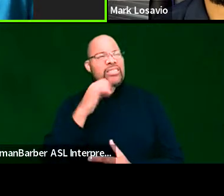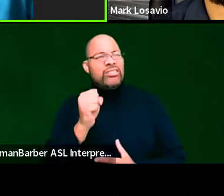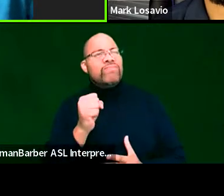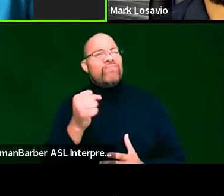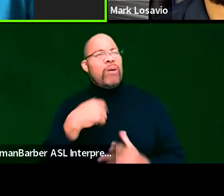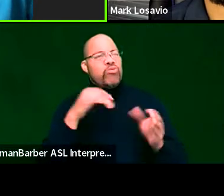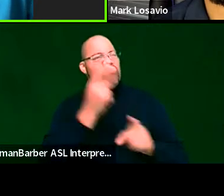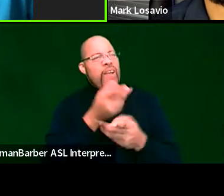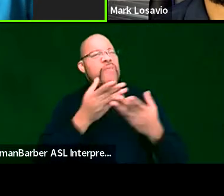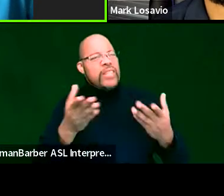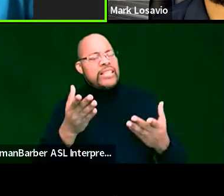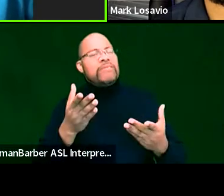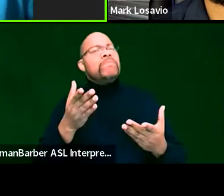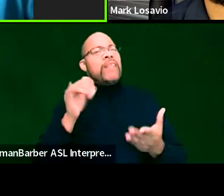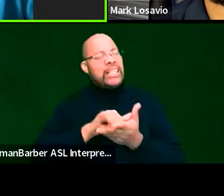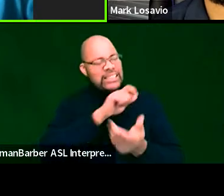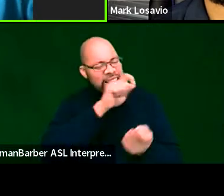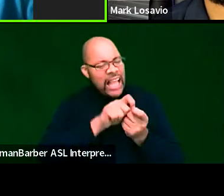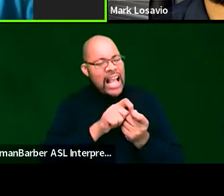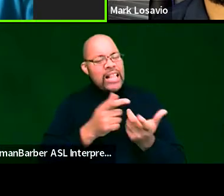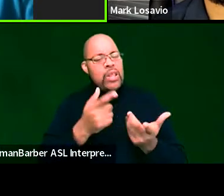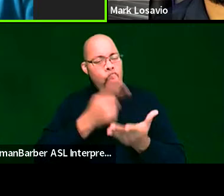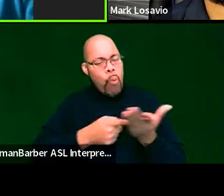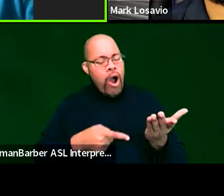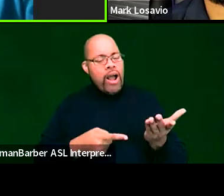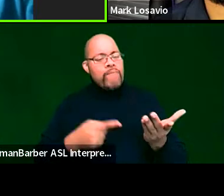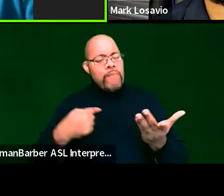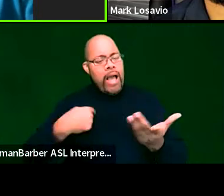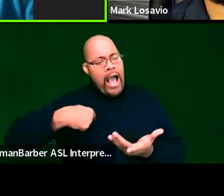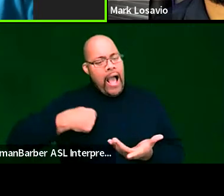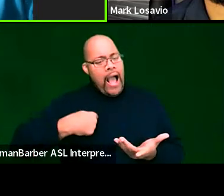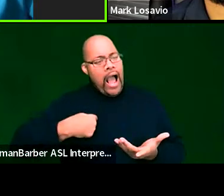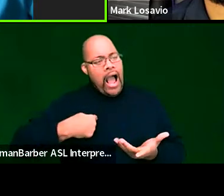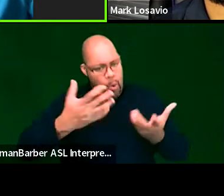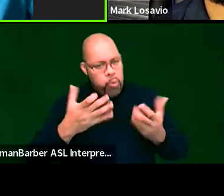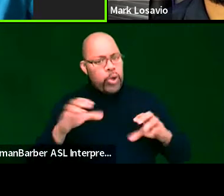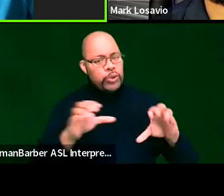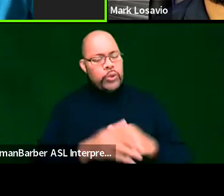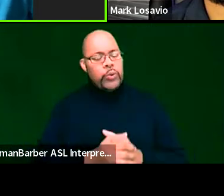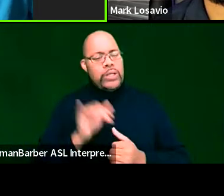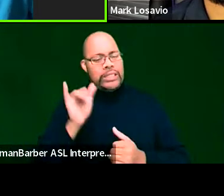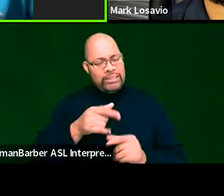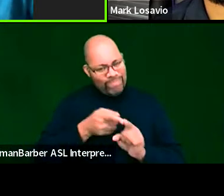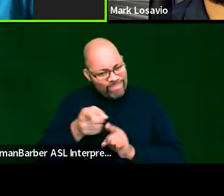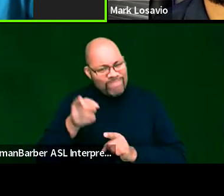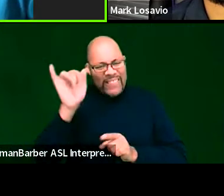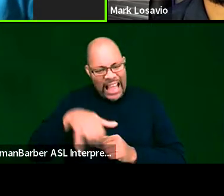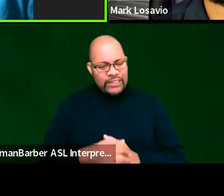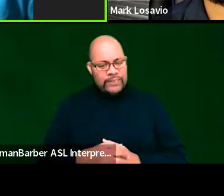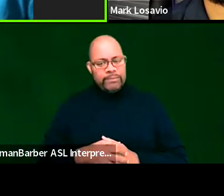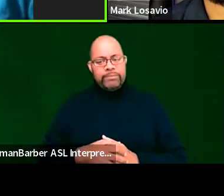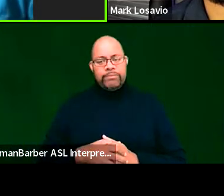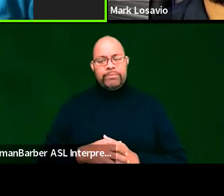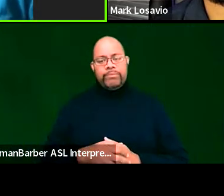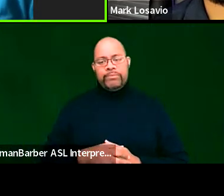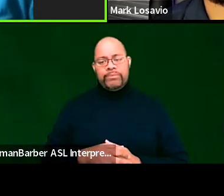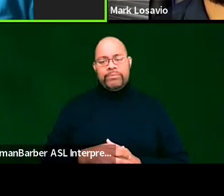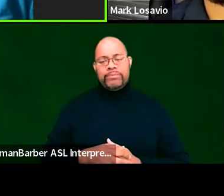I'm doing the right thing, like this is exactly what I want to do, like this is it.